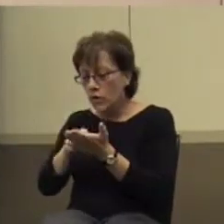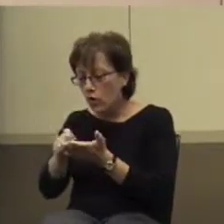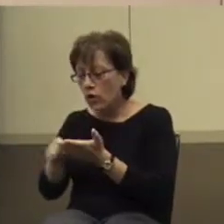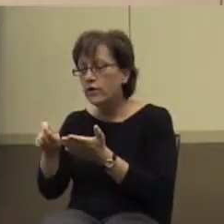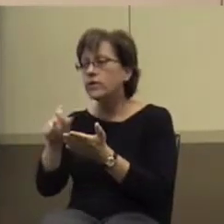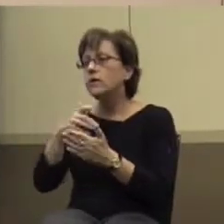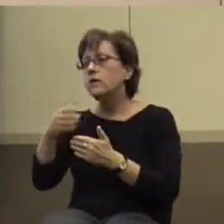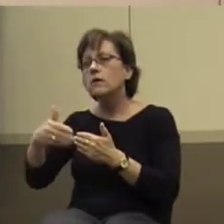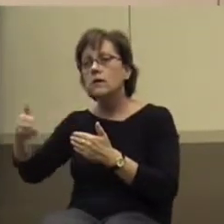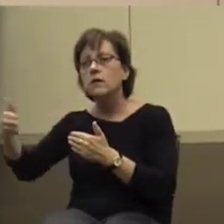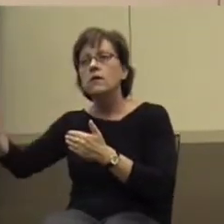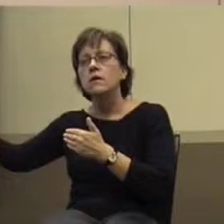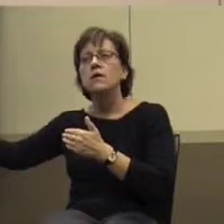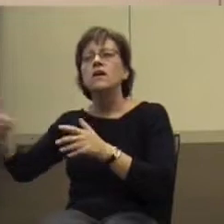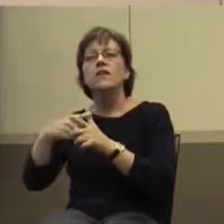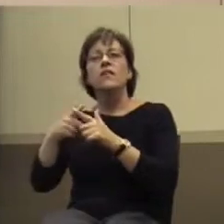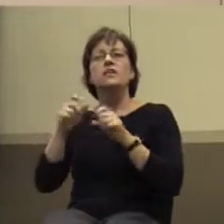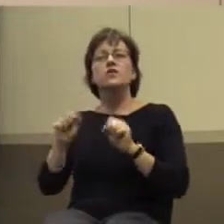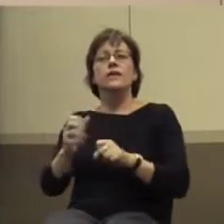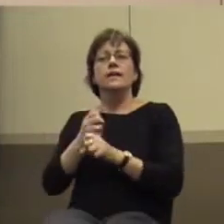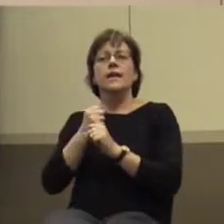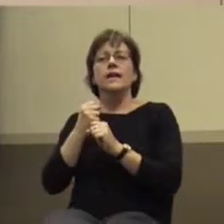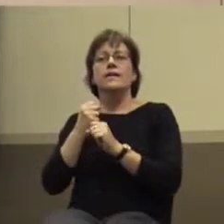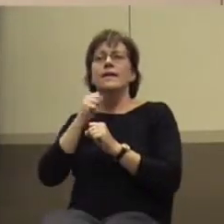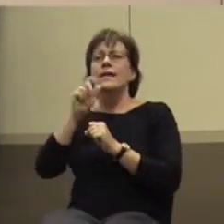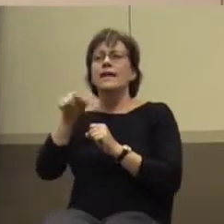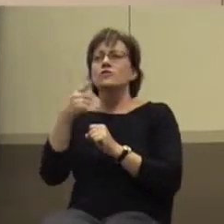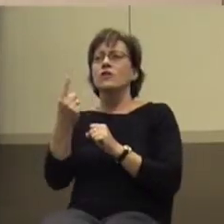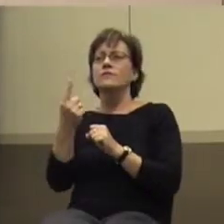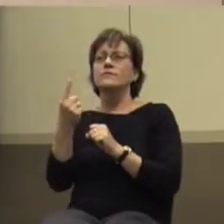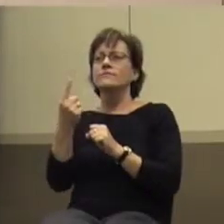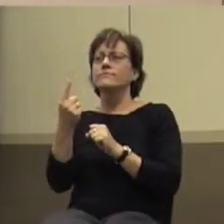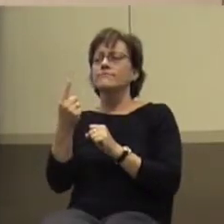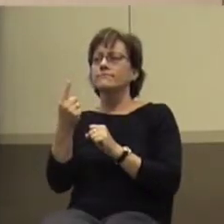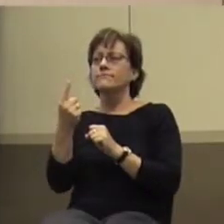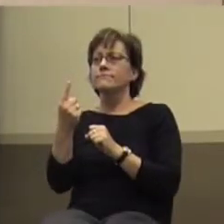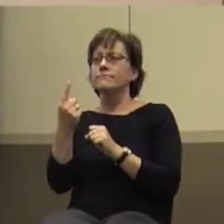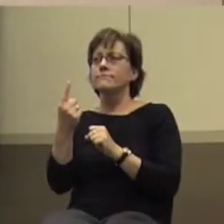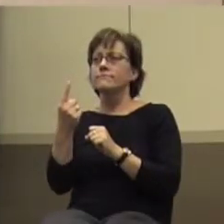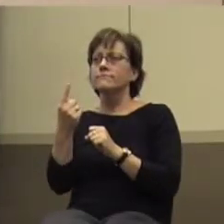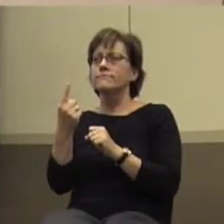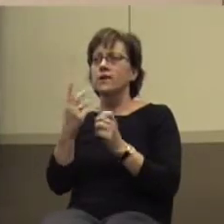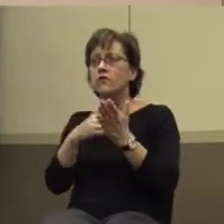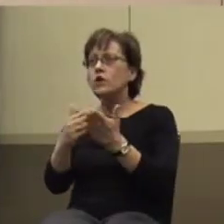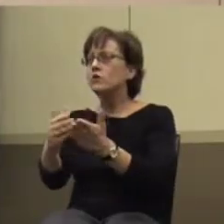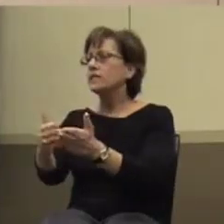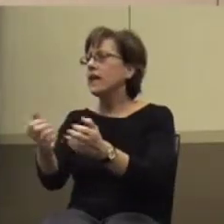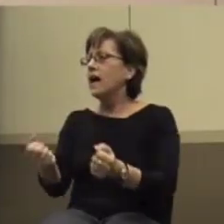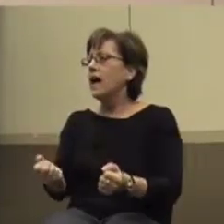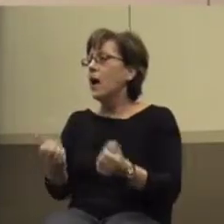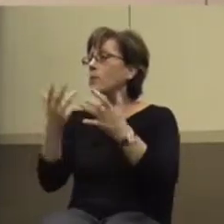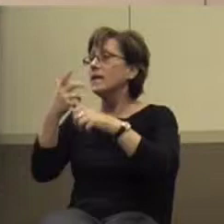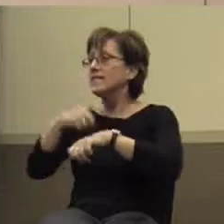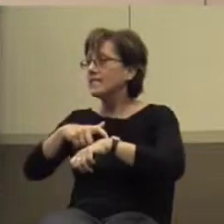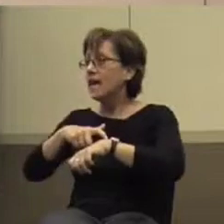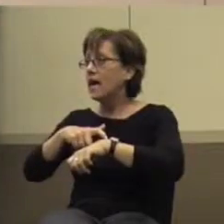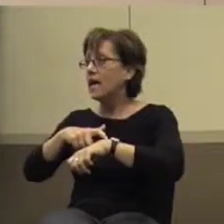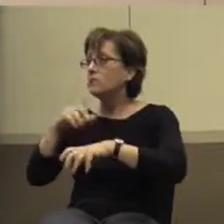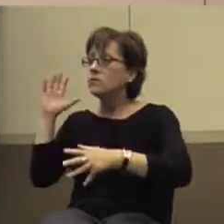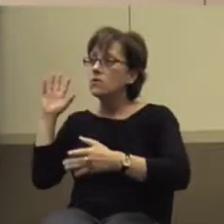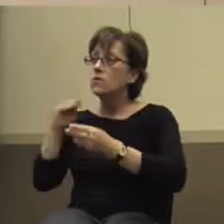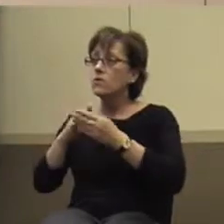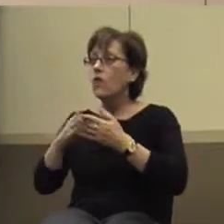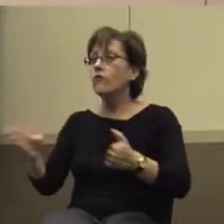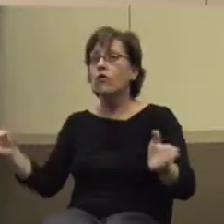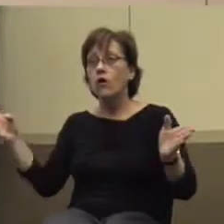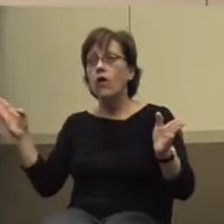not just like frequency of how many times it's happening, like over your overall observation, but then you can also get percentage data